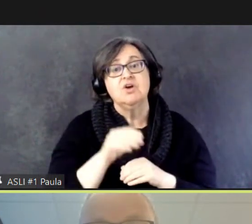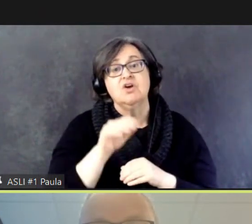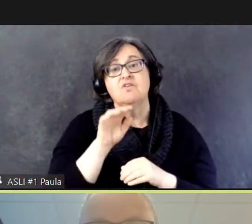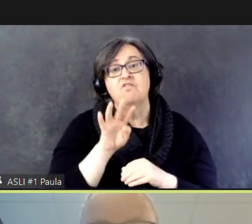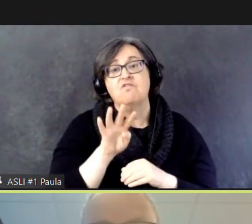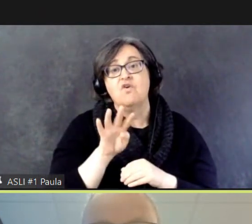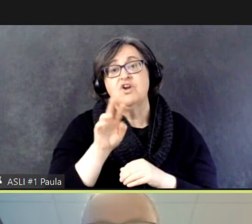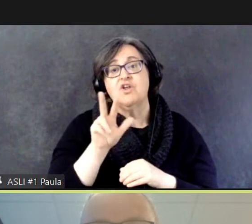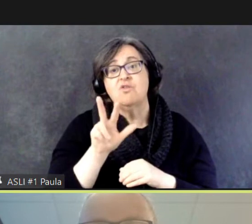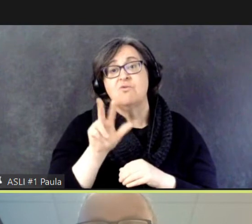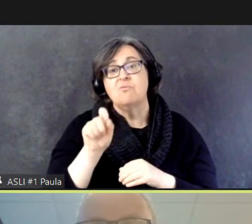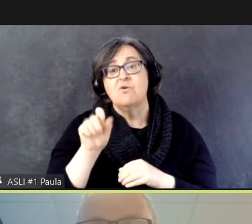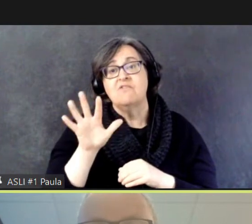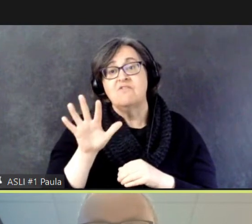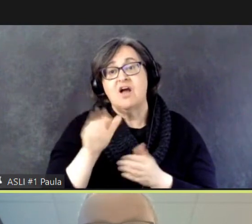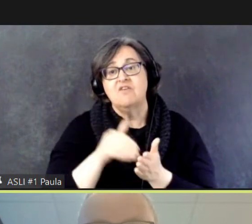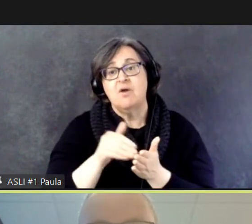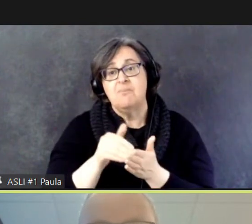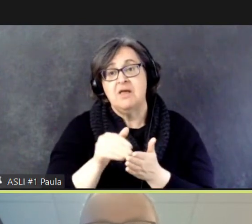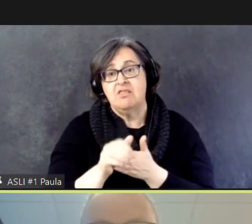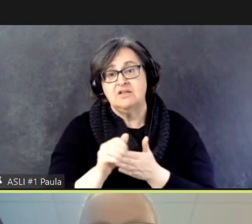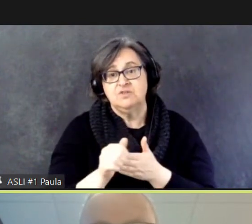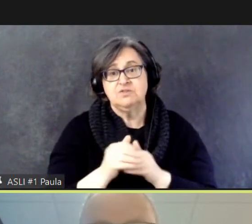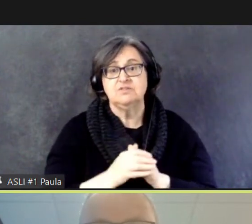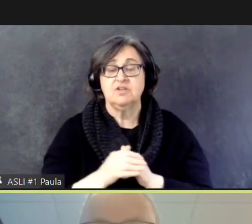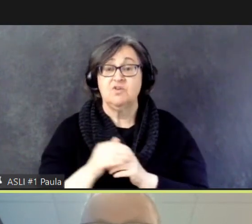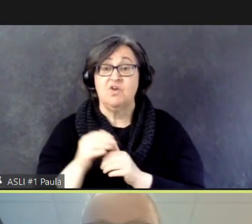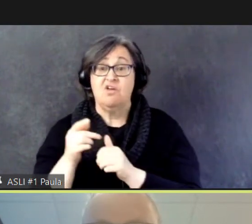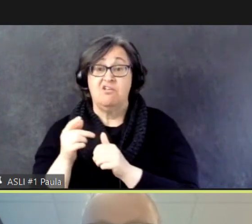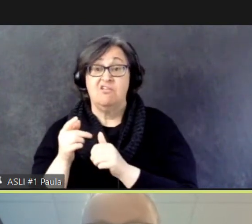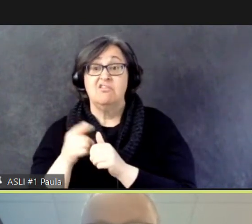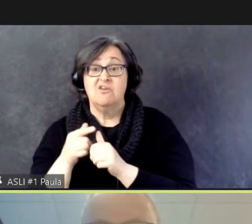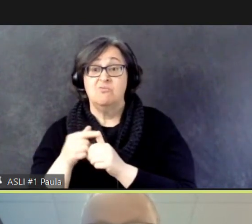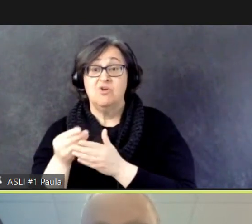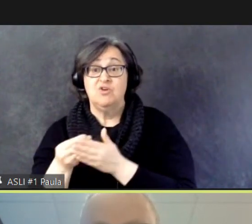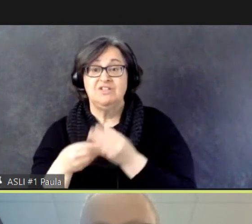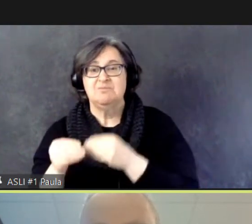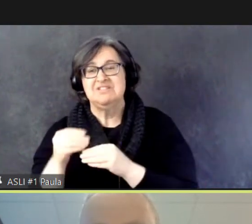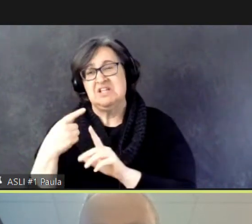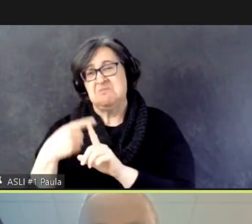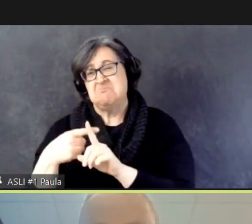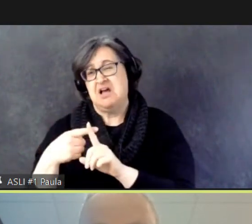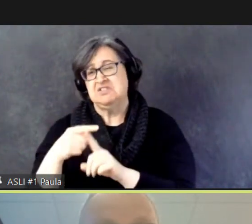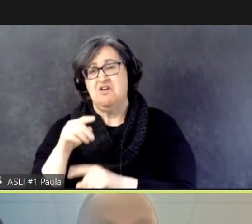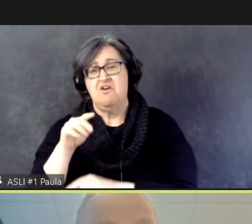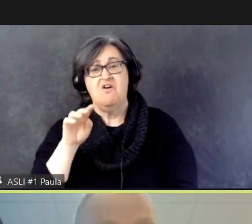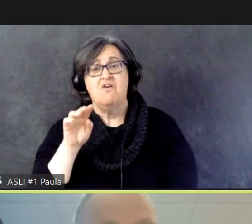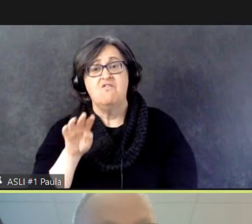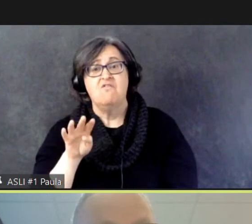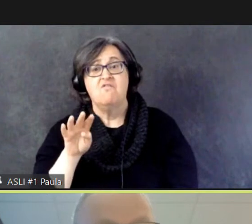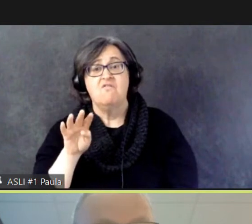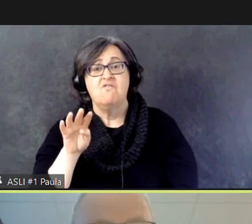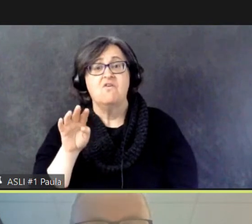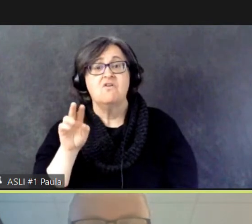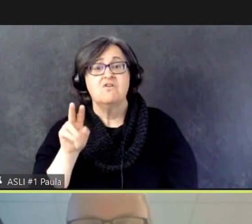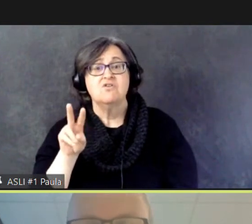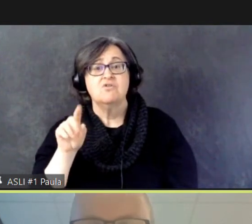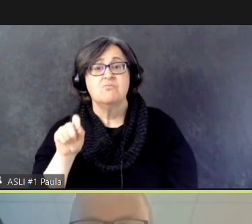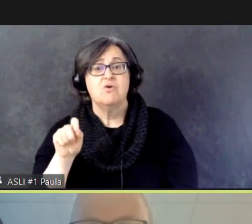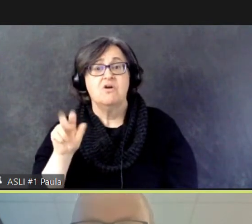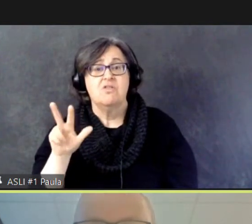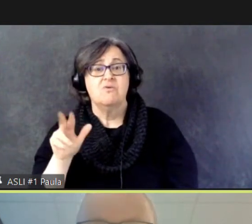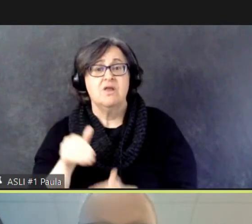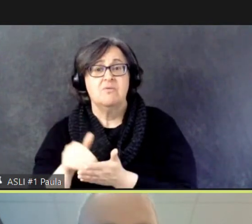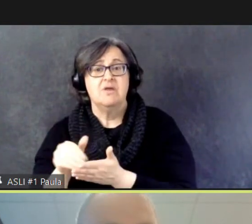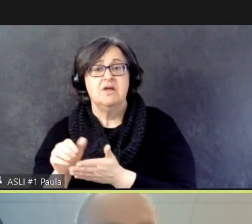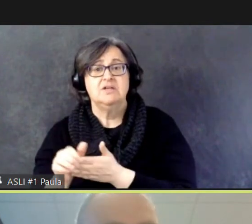$43.5 million. And to the original budget, we're positive by about $42.3 million. Again, when you couple this with